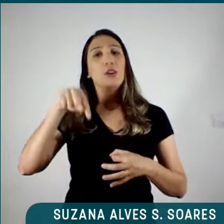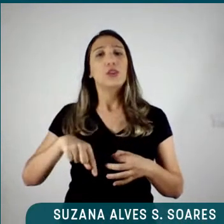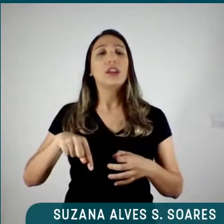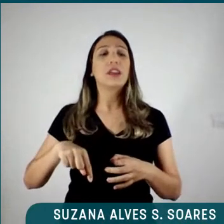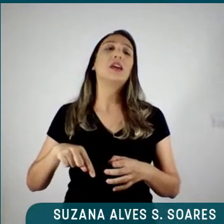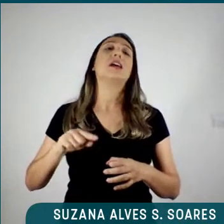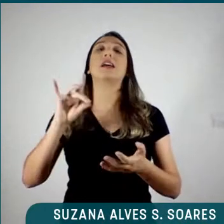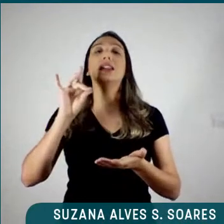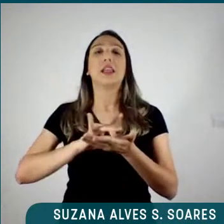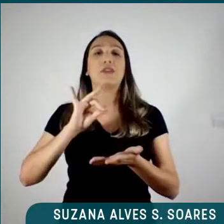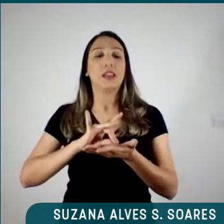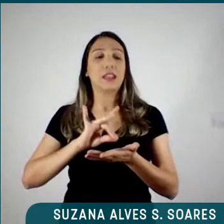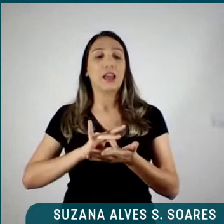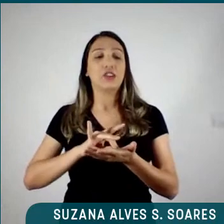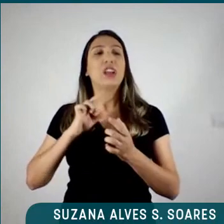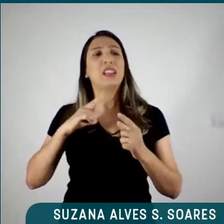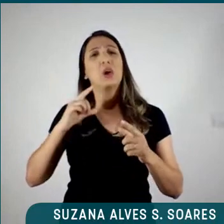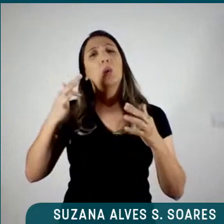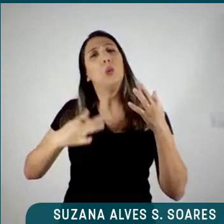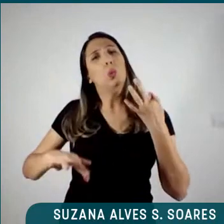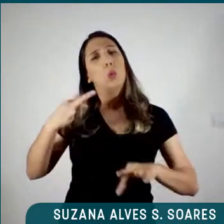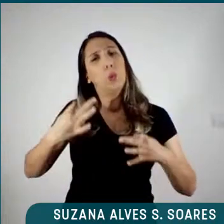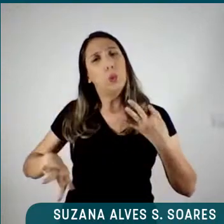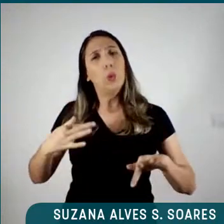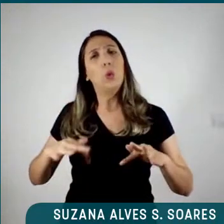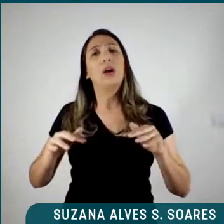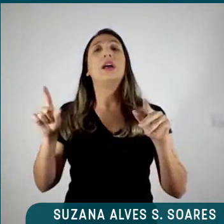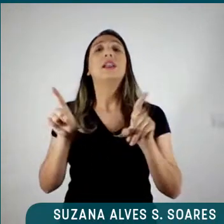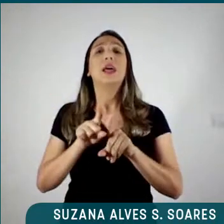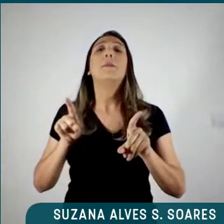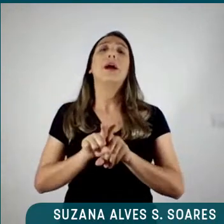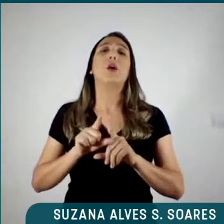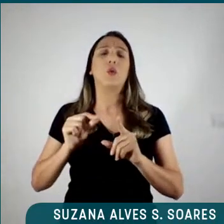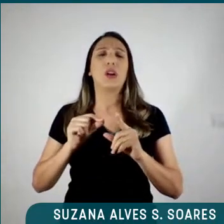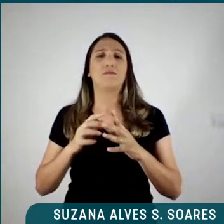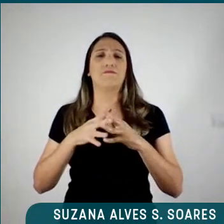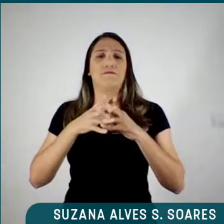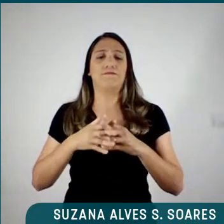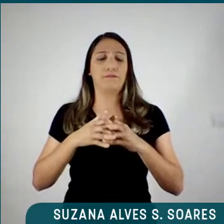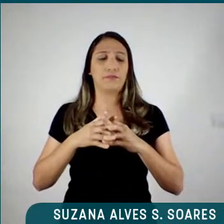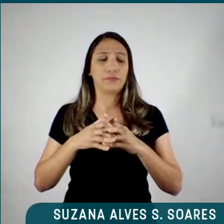like to start this discussion giving